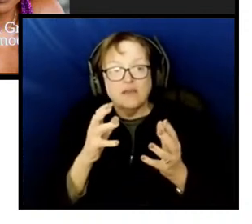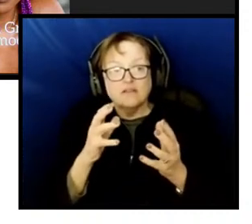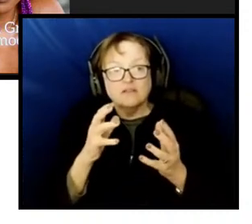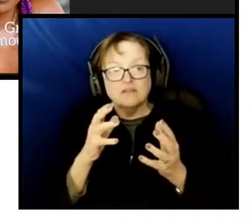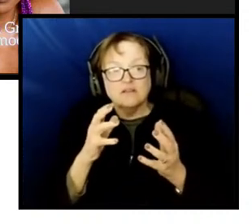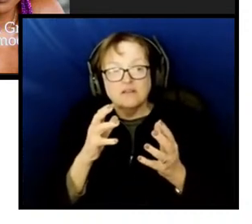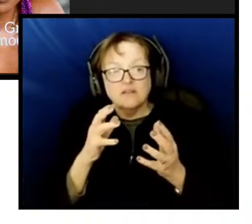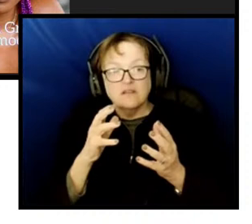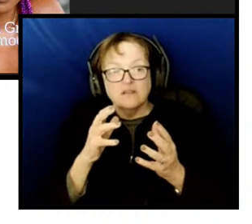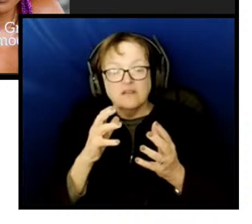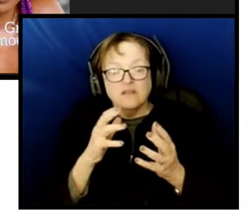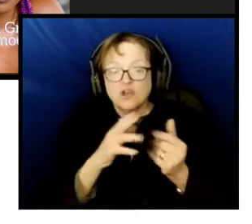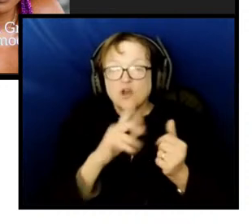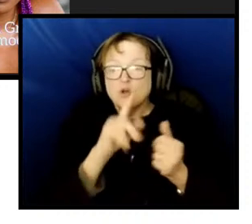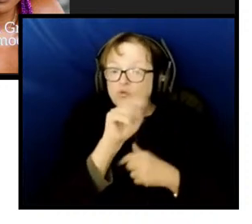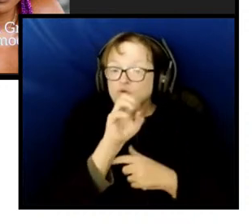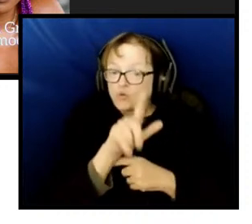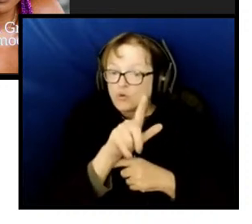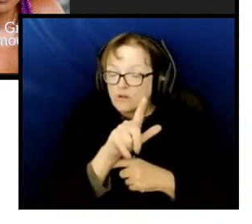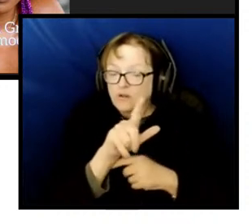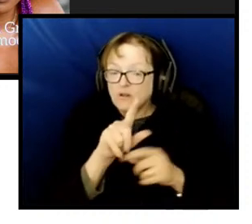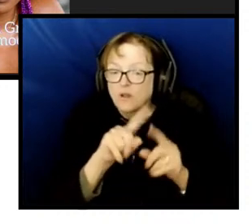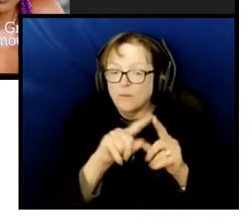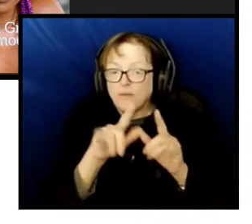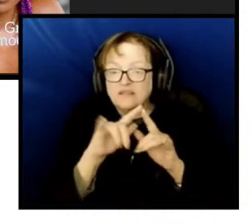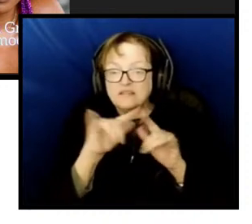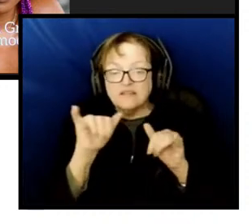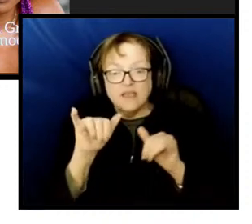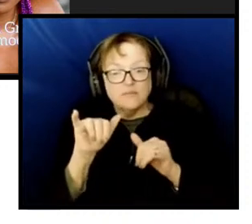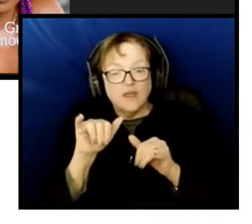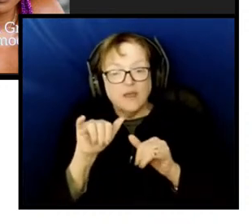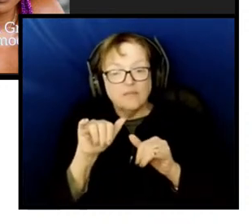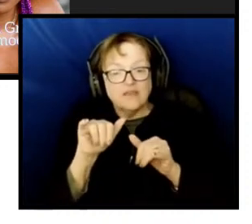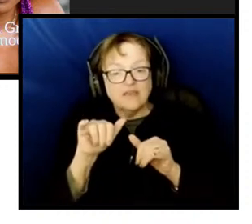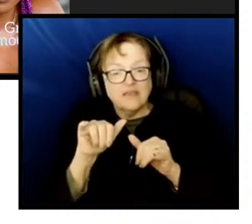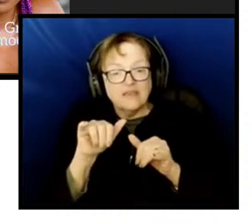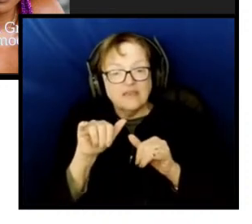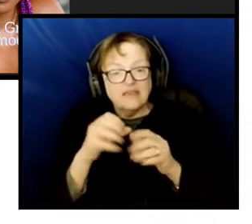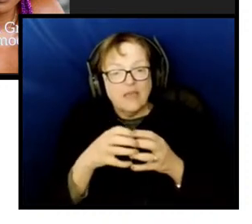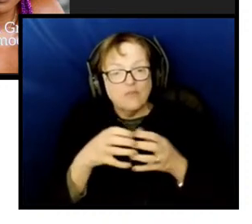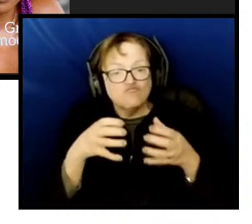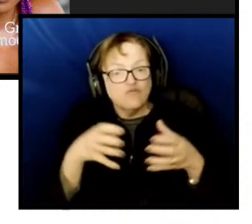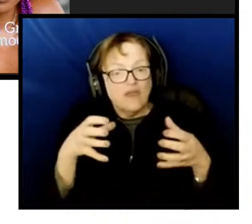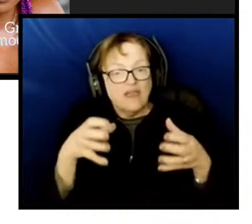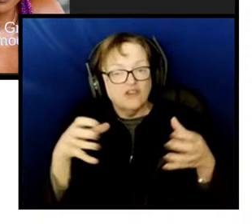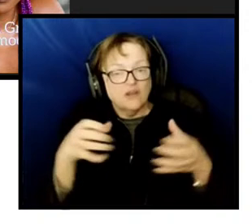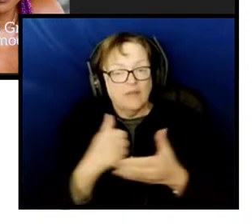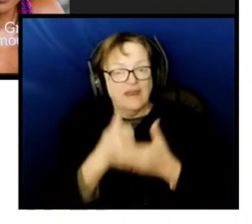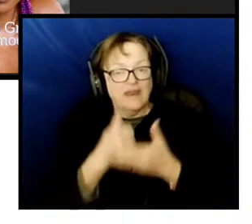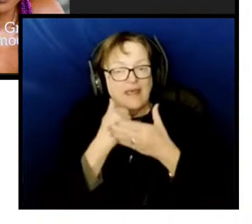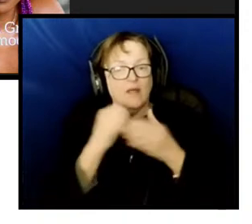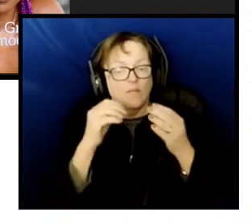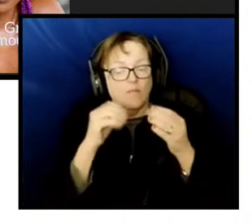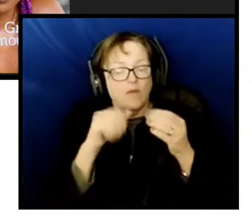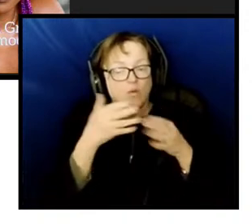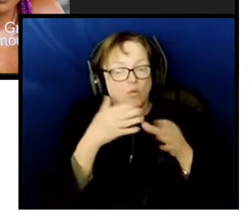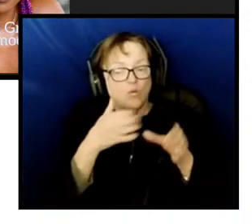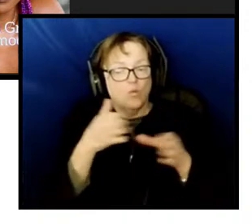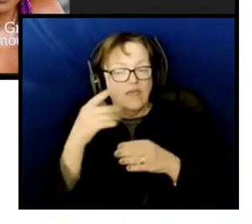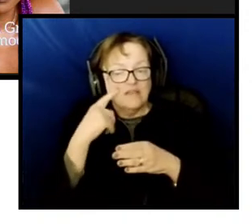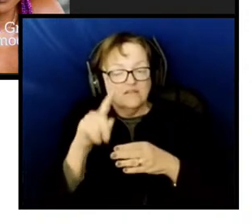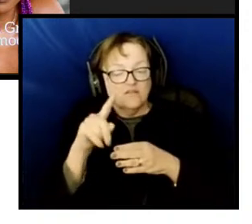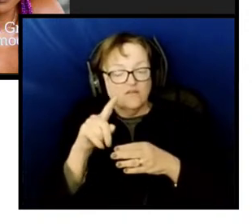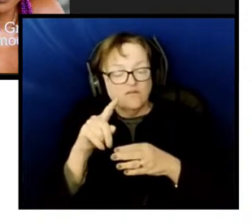a tool, but is very much like something that can branch out and help us in other ways in our spirituality. Divination is